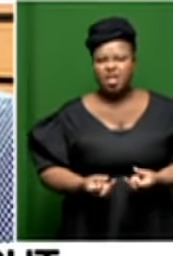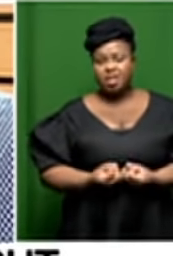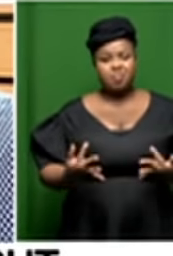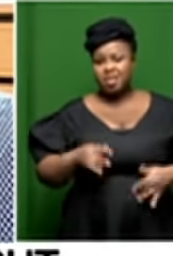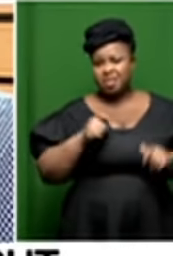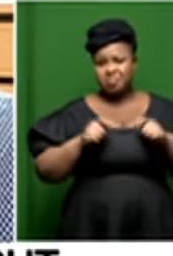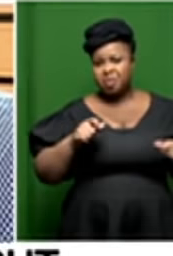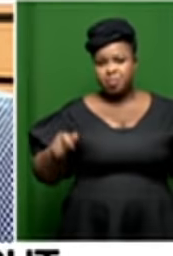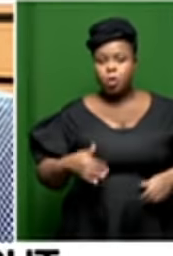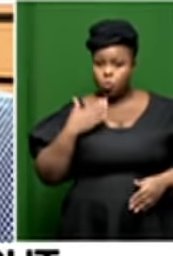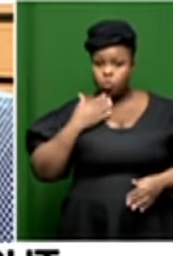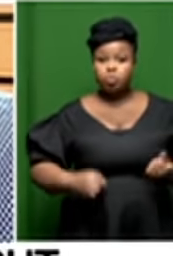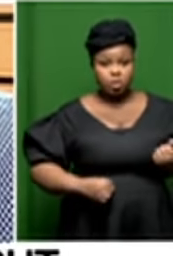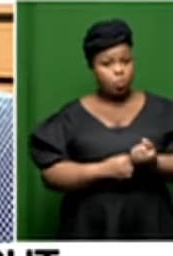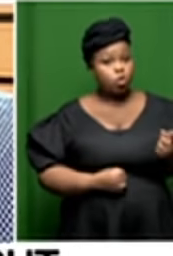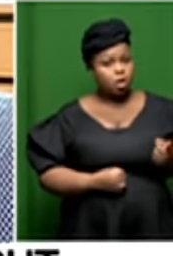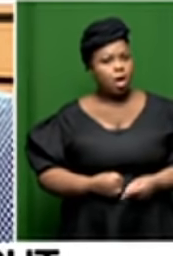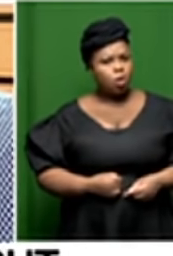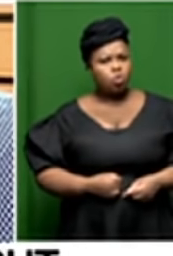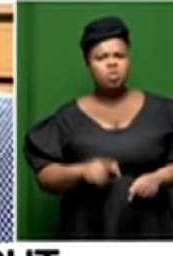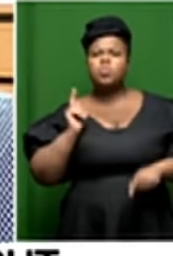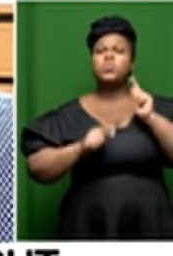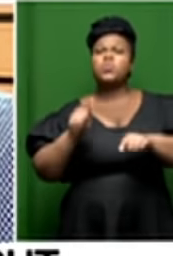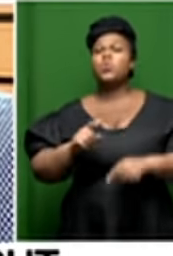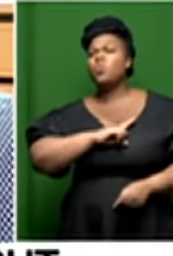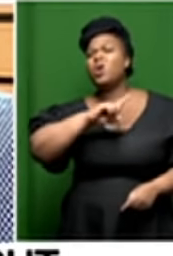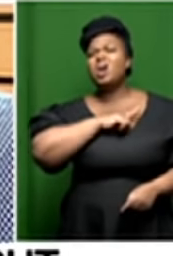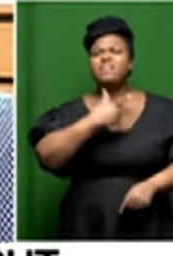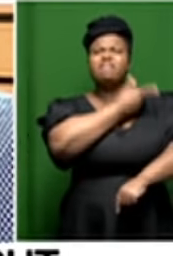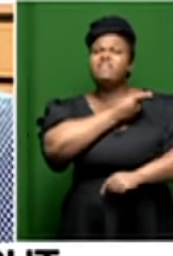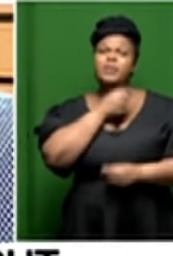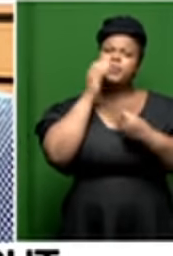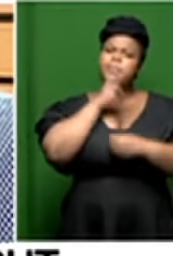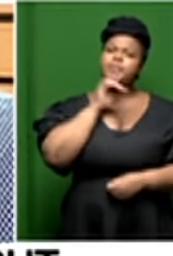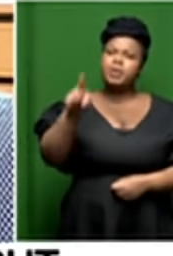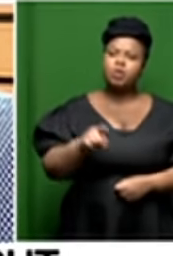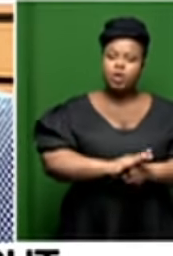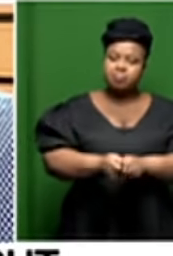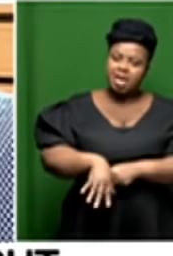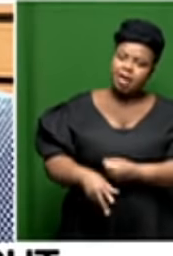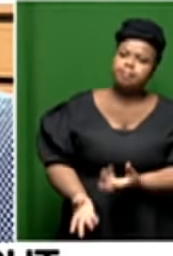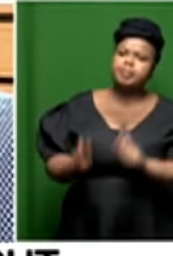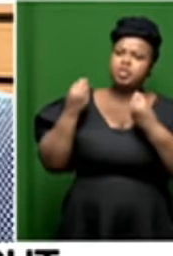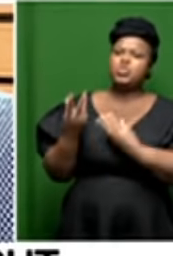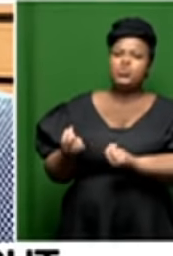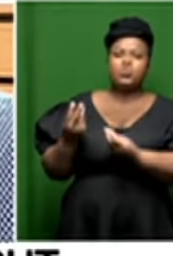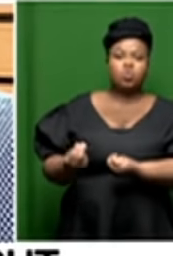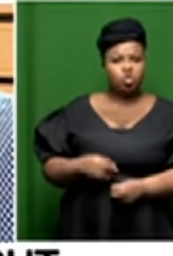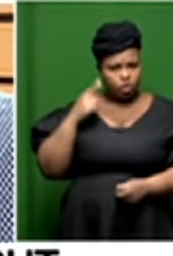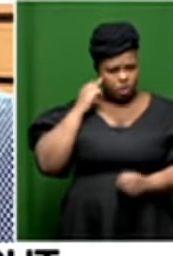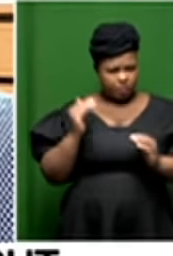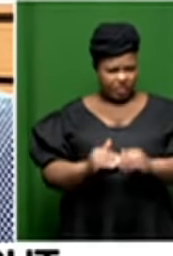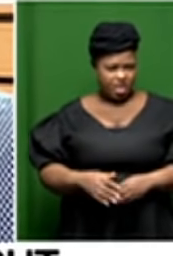people that are for vaccinations are pretty much so blaming people that are not vaccinating for the variants that are coming about. Is that